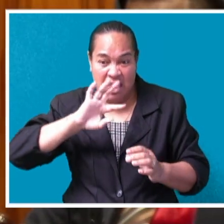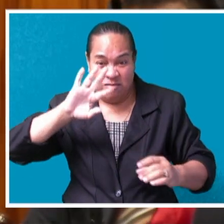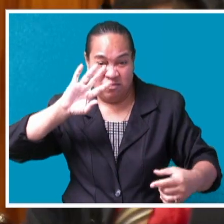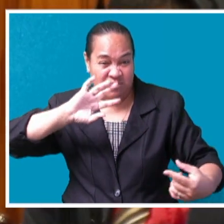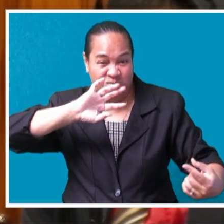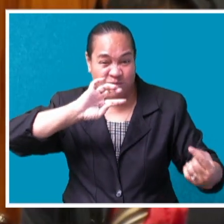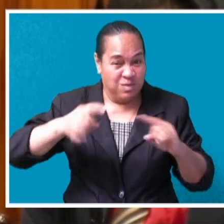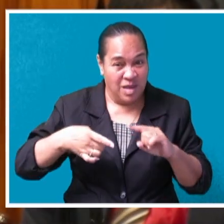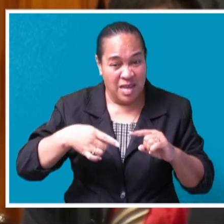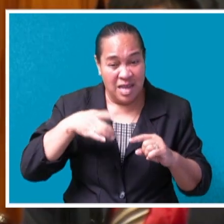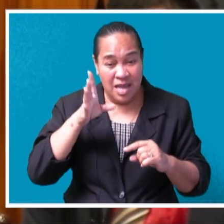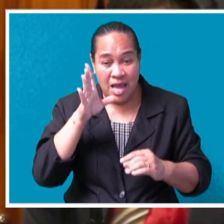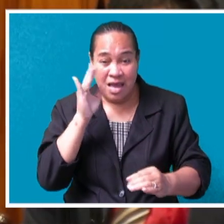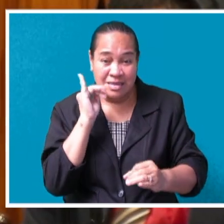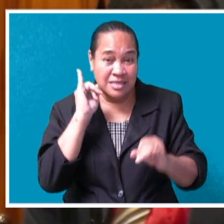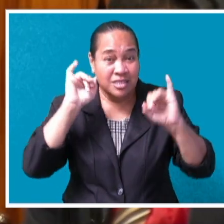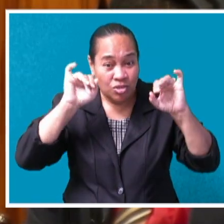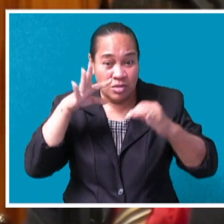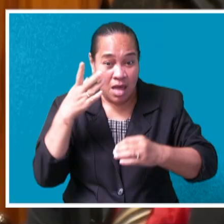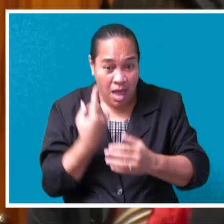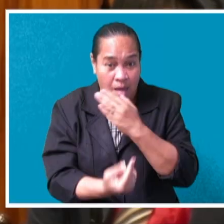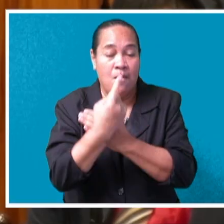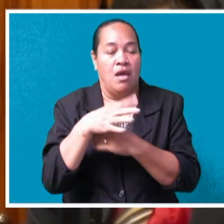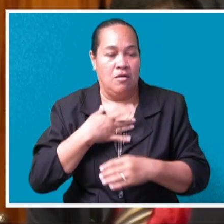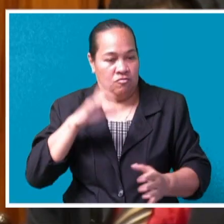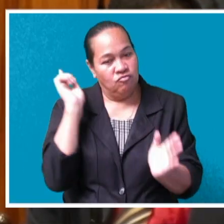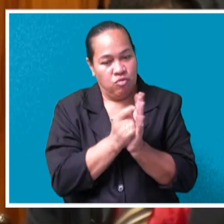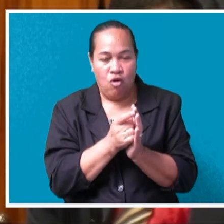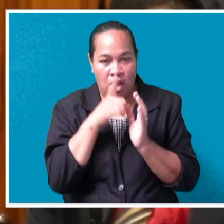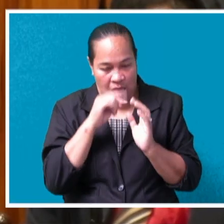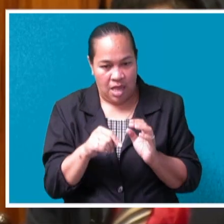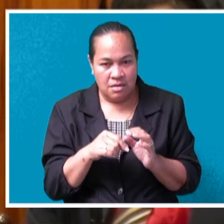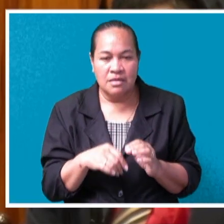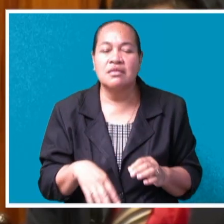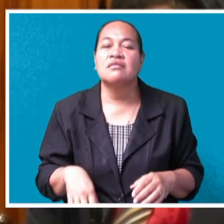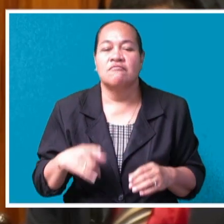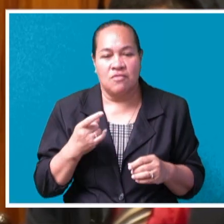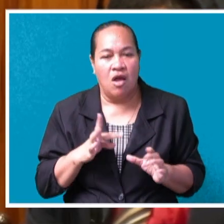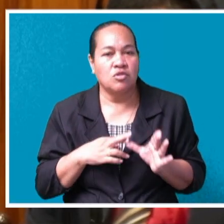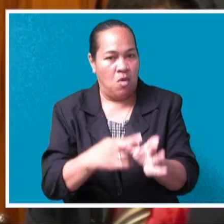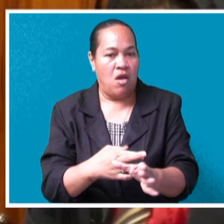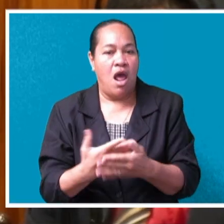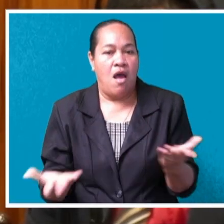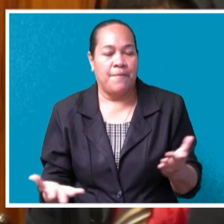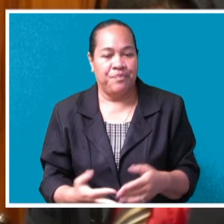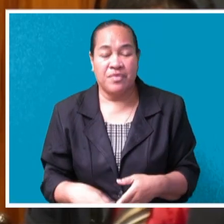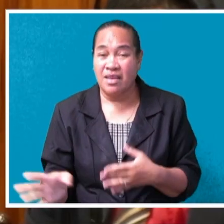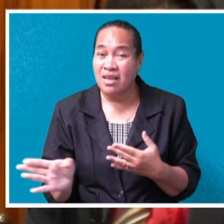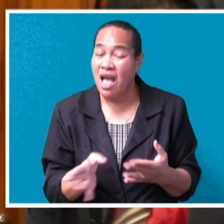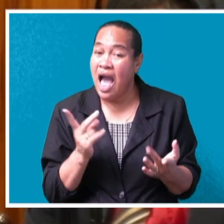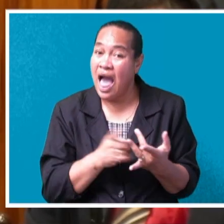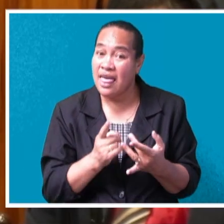arise. Another area of growing importance is cybersecurity. The digital environment has